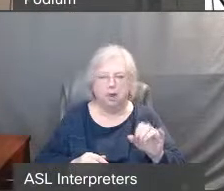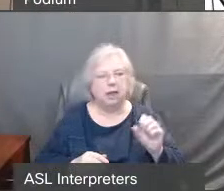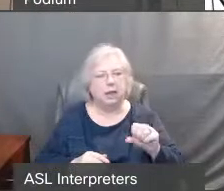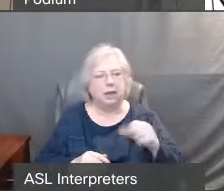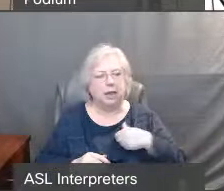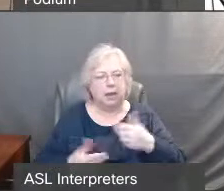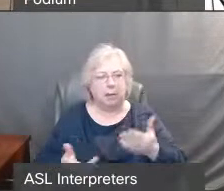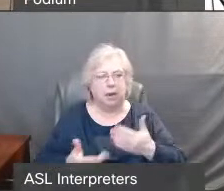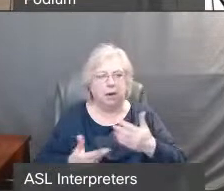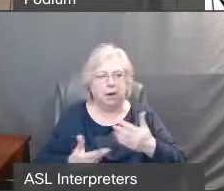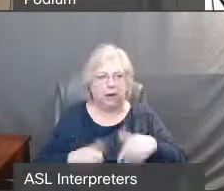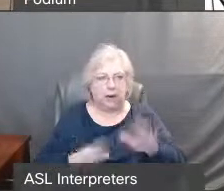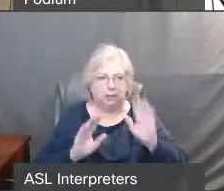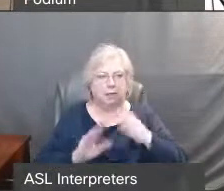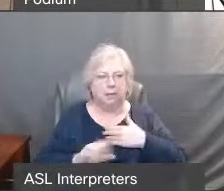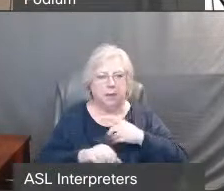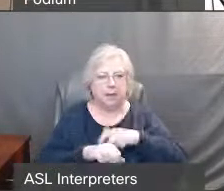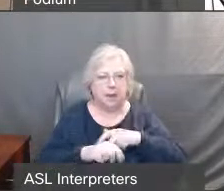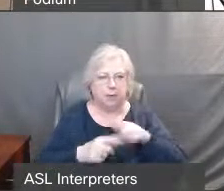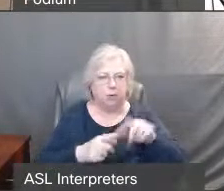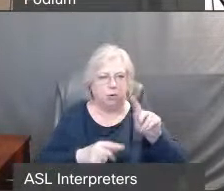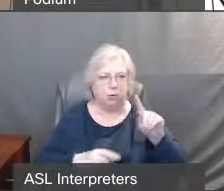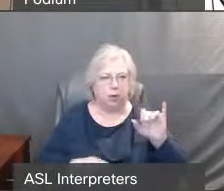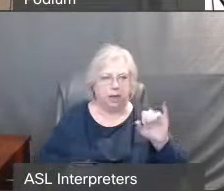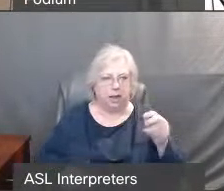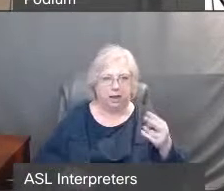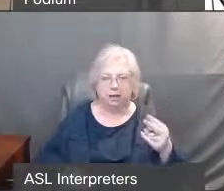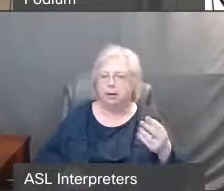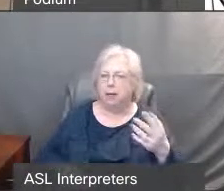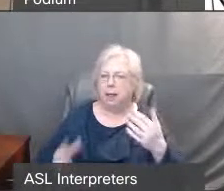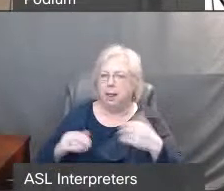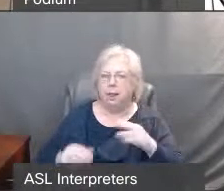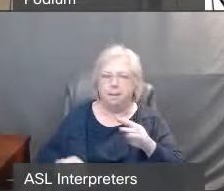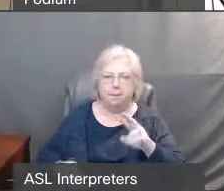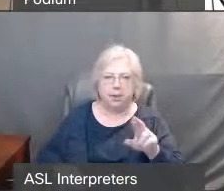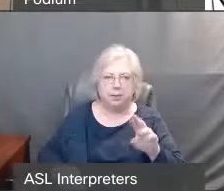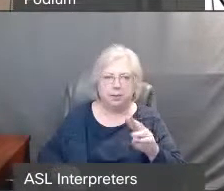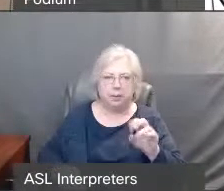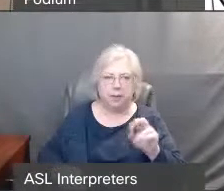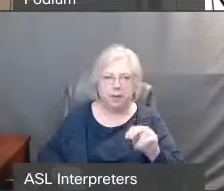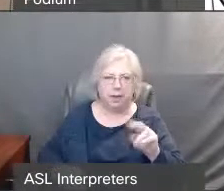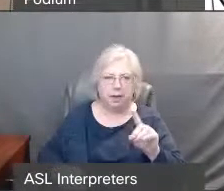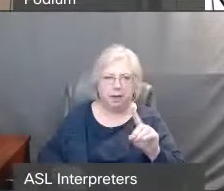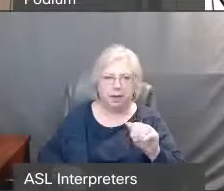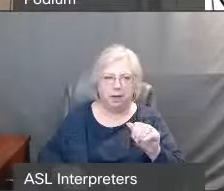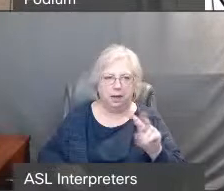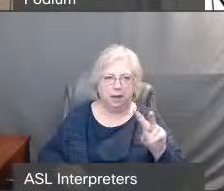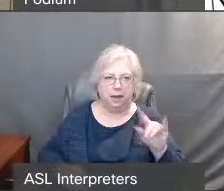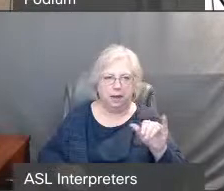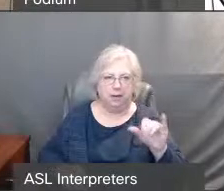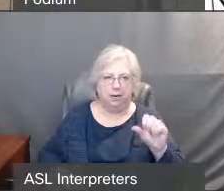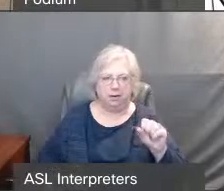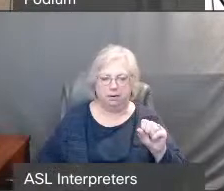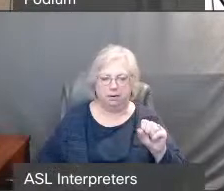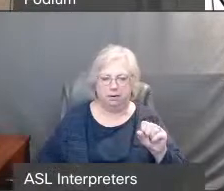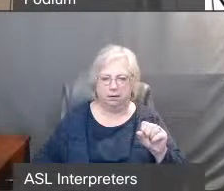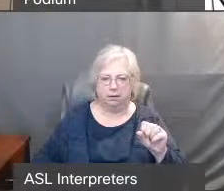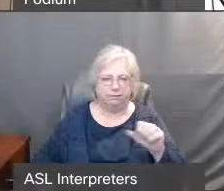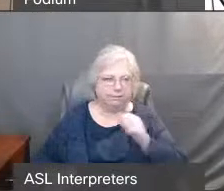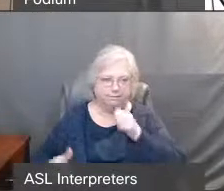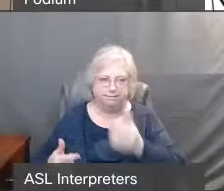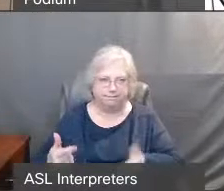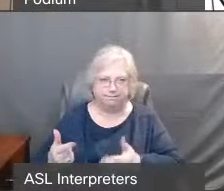here and I'll yield my time to Keith Wingfield. Okay, thank you. Okay, Mr. Ben Davis. Ben Davis. Not